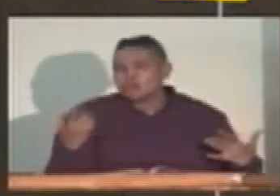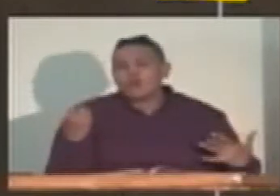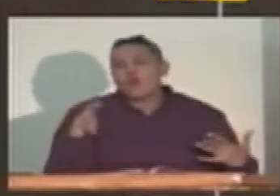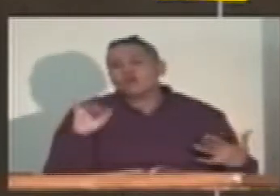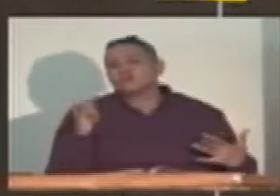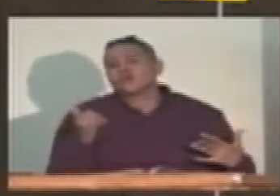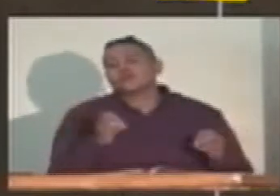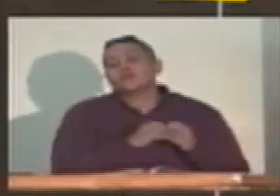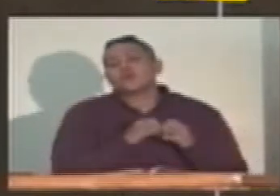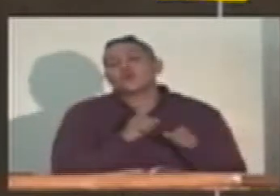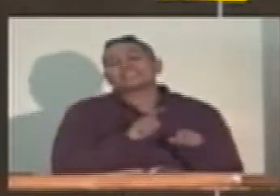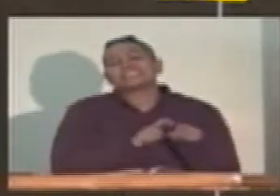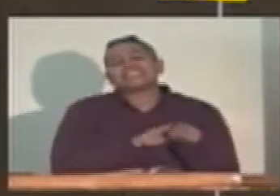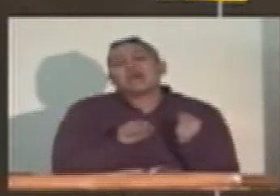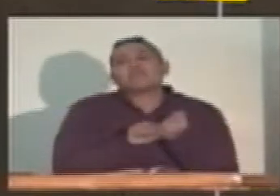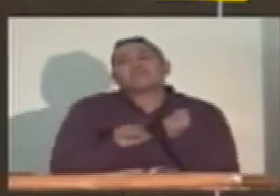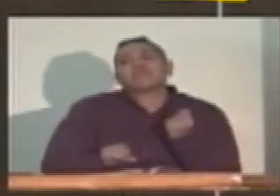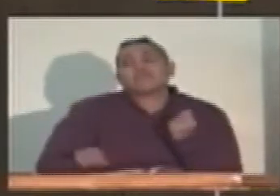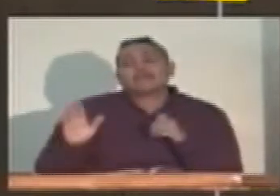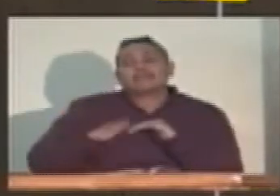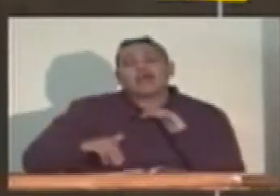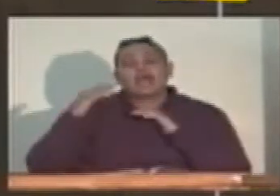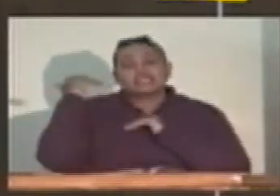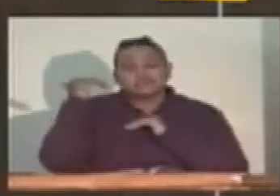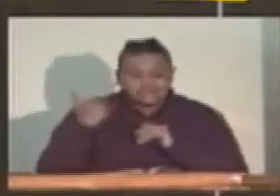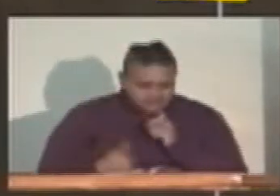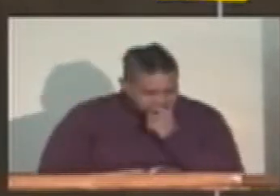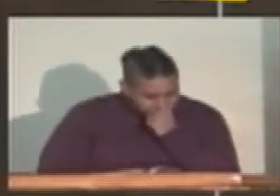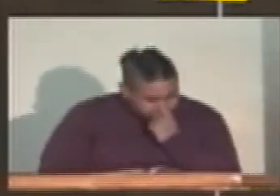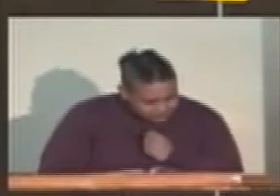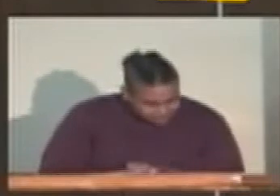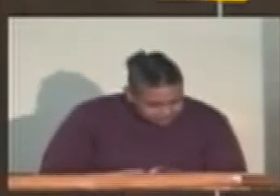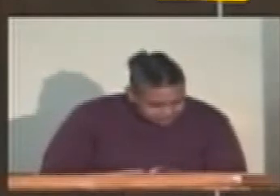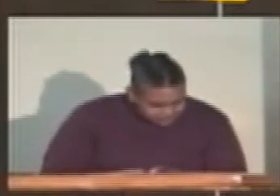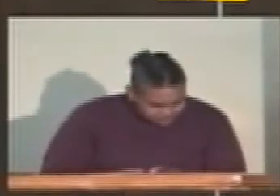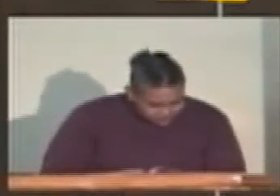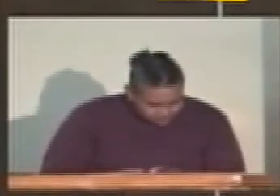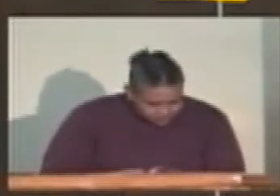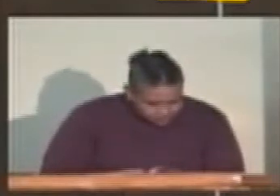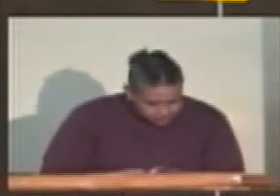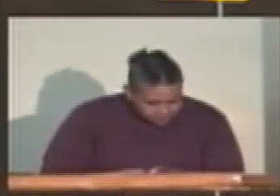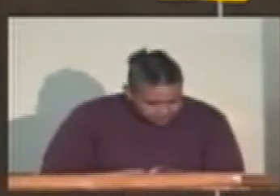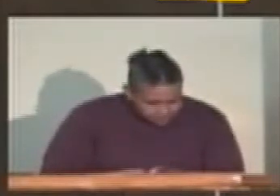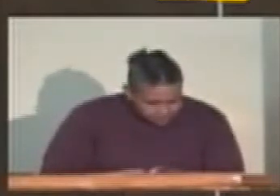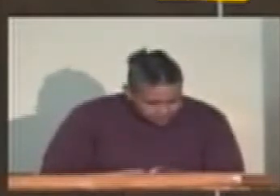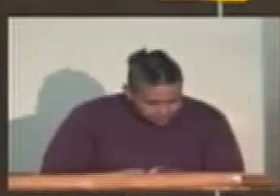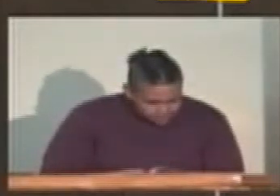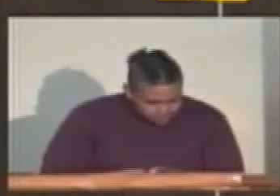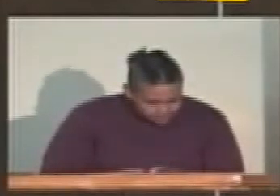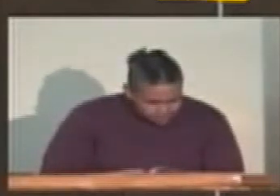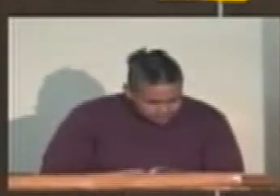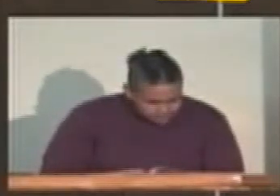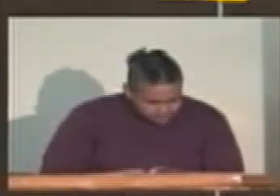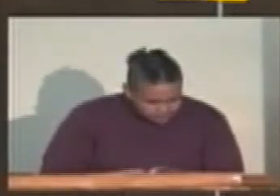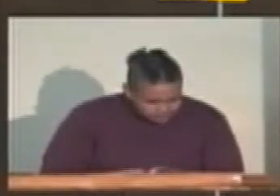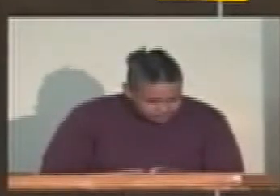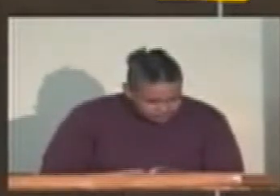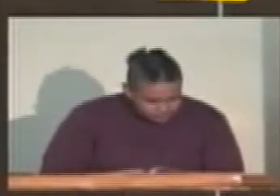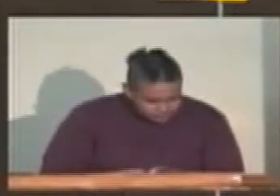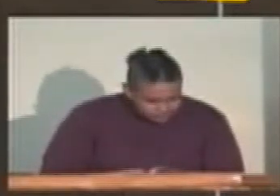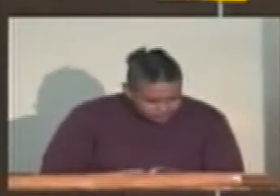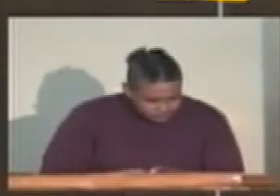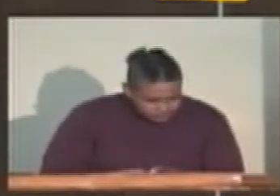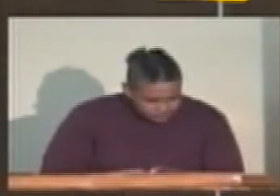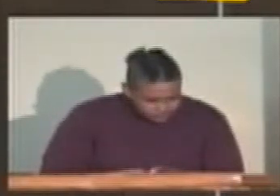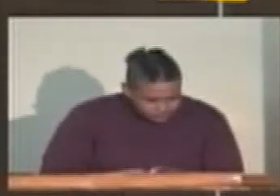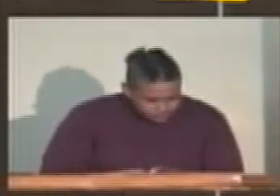just taking more time than anticipated? The truth is, than anticipated. We are